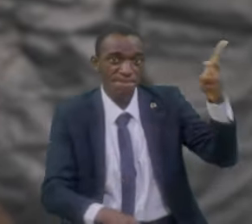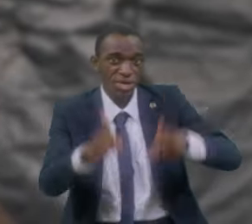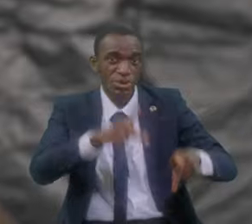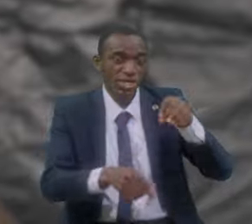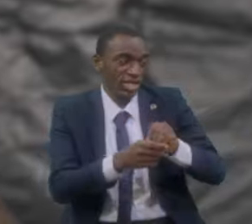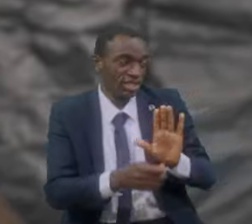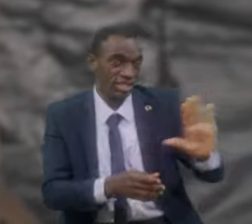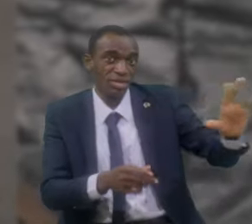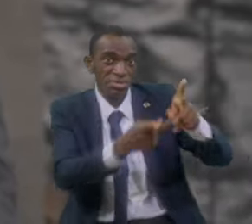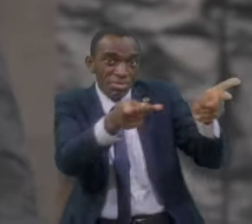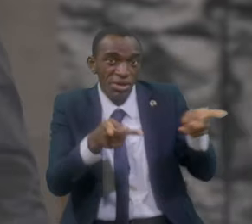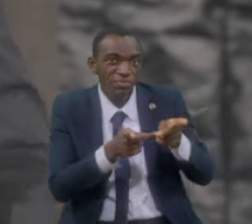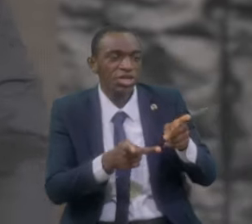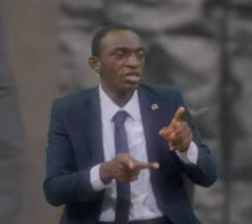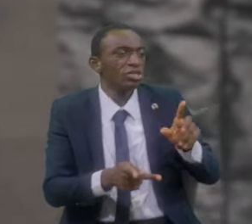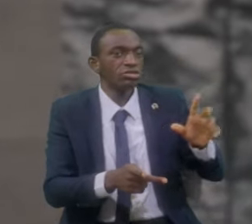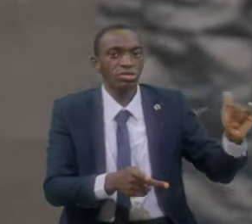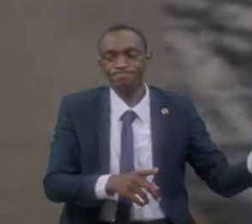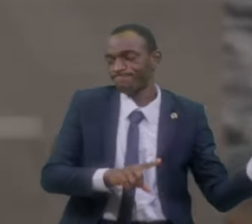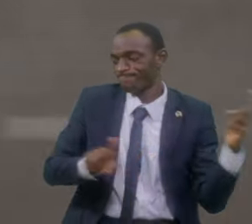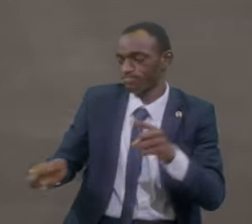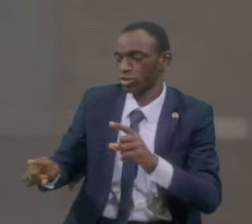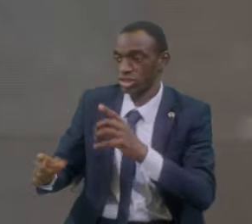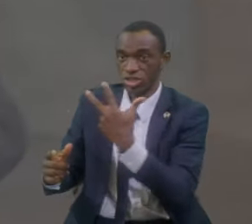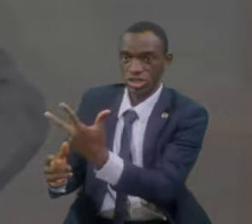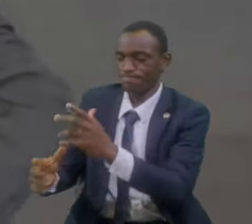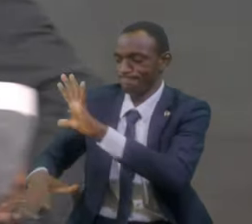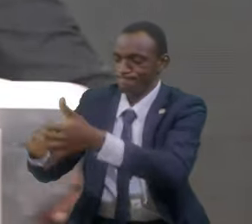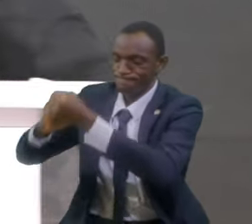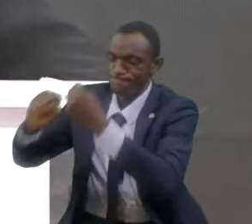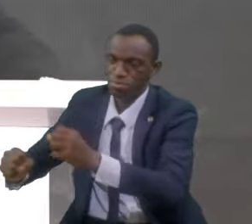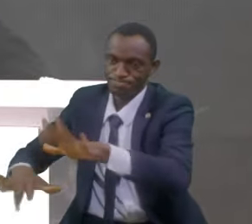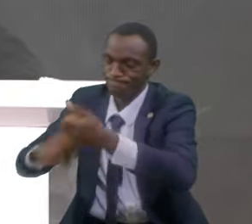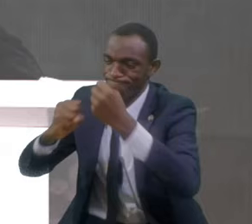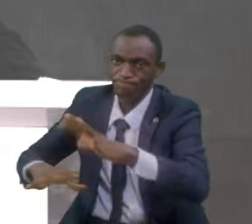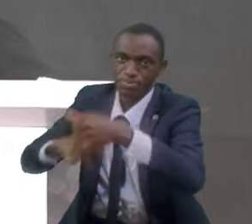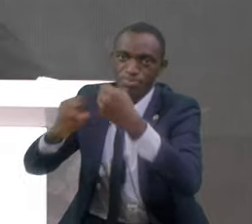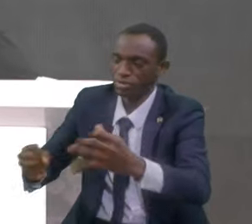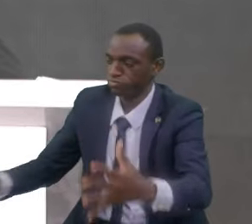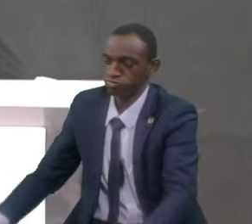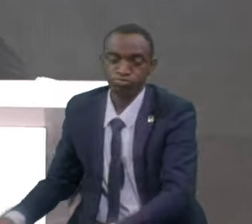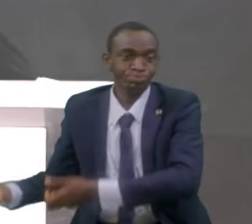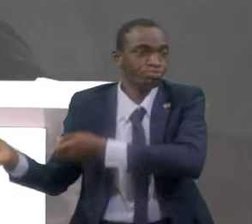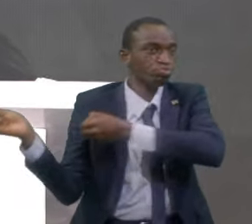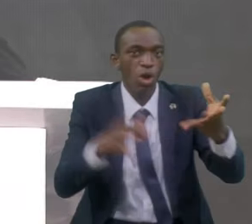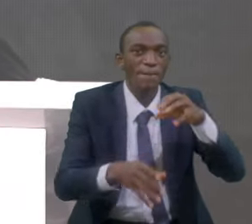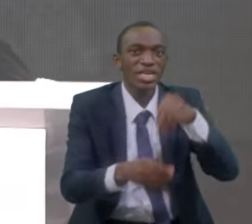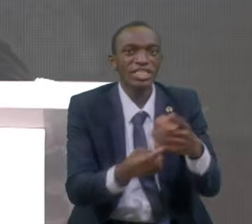bound them and they threw them into the burning fiery furnace. They did